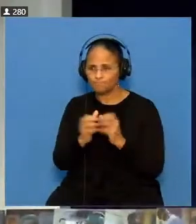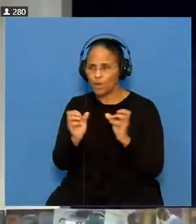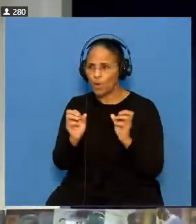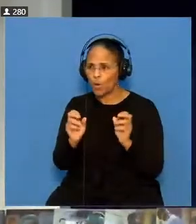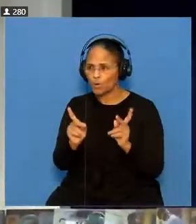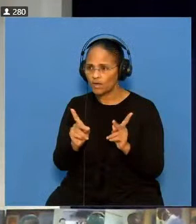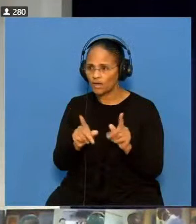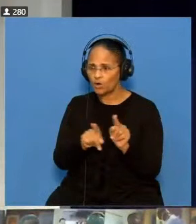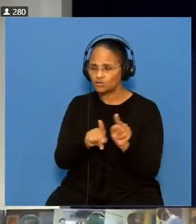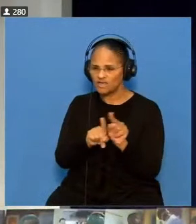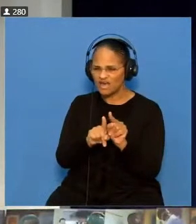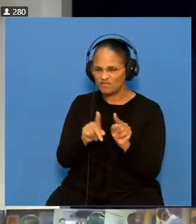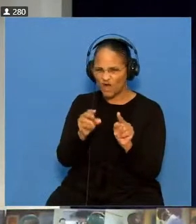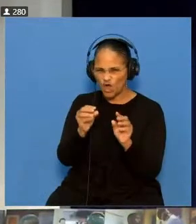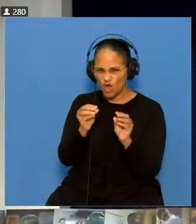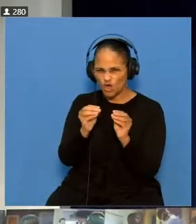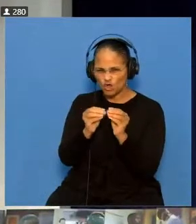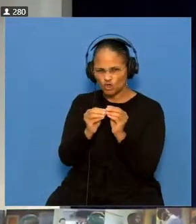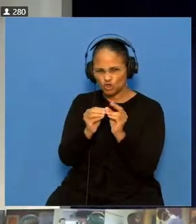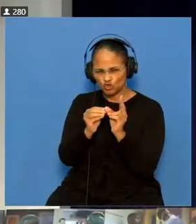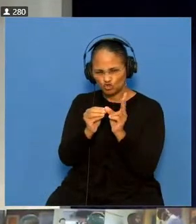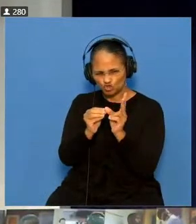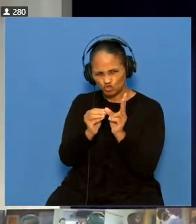Okay, and I think I've got 2 more questions.